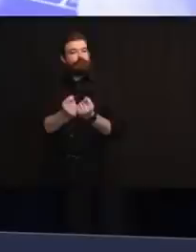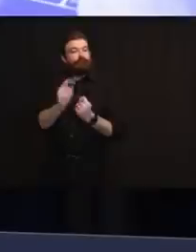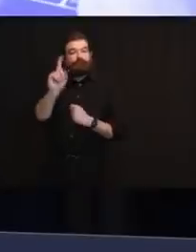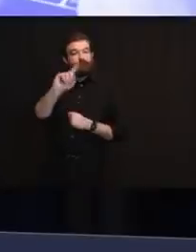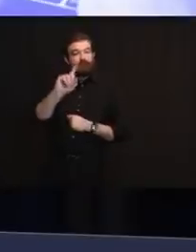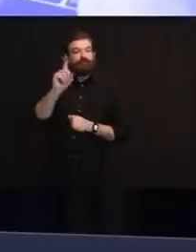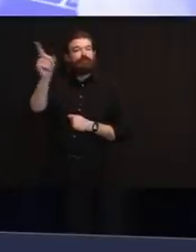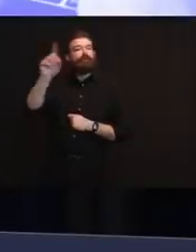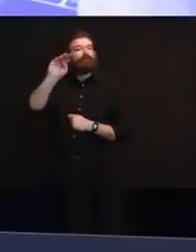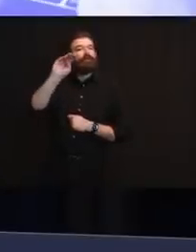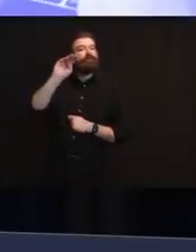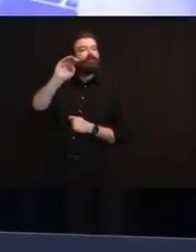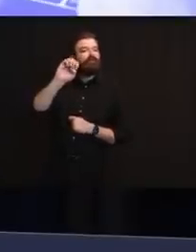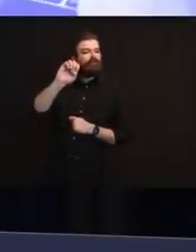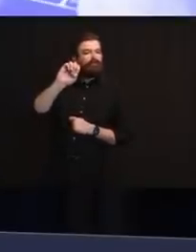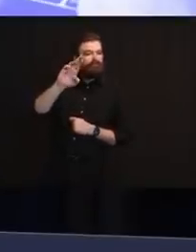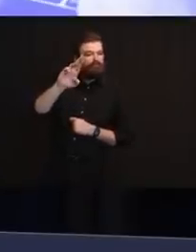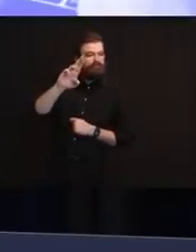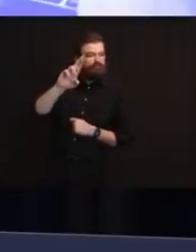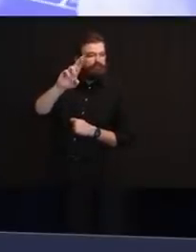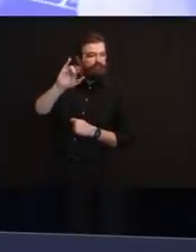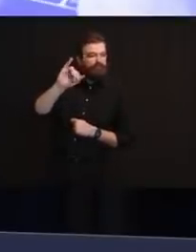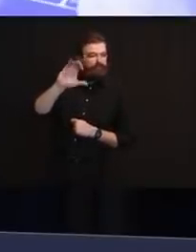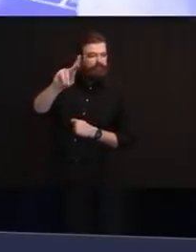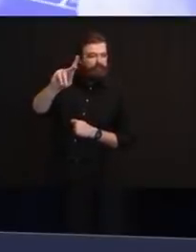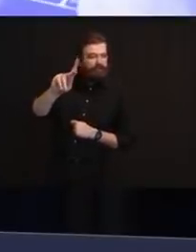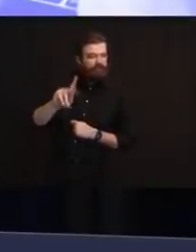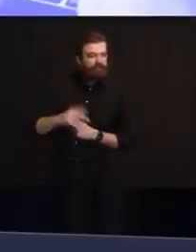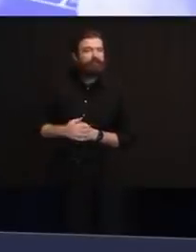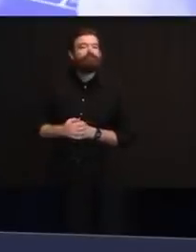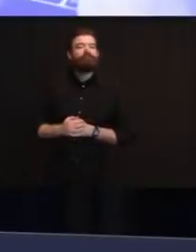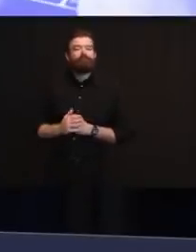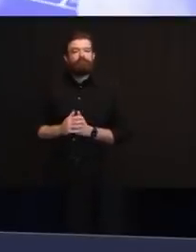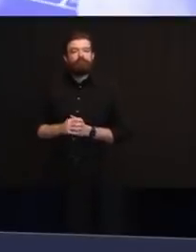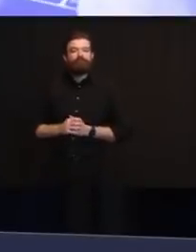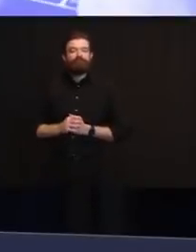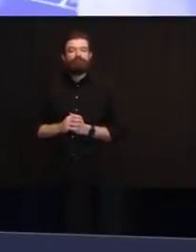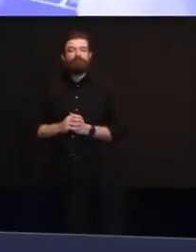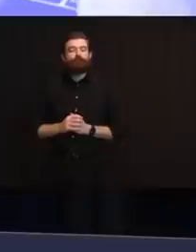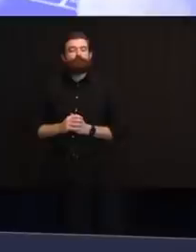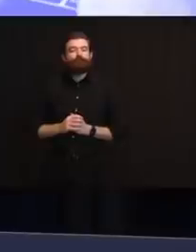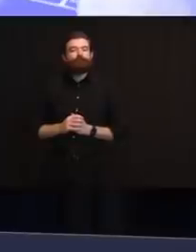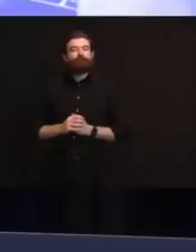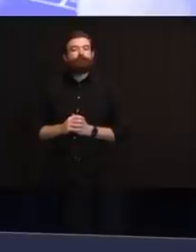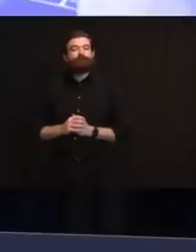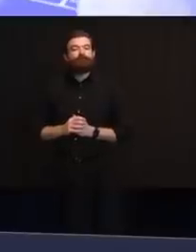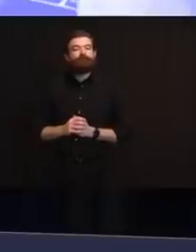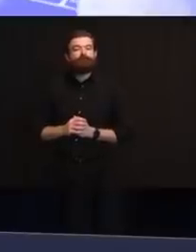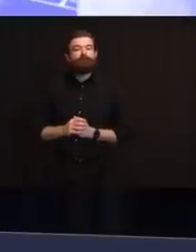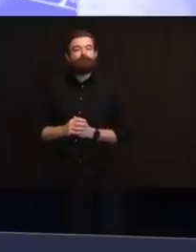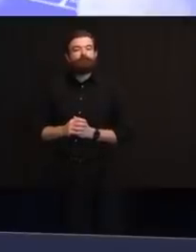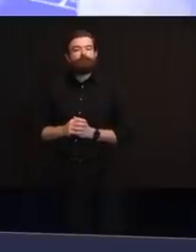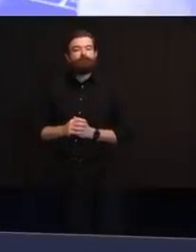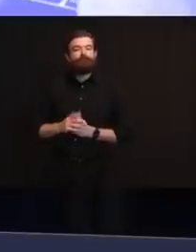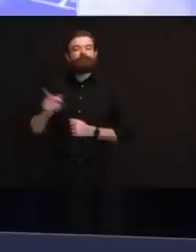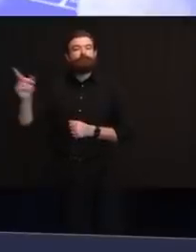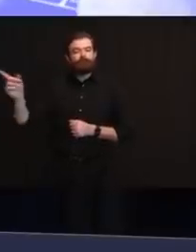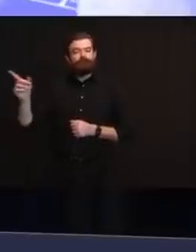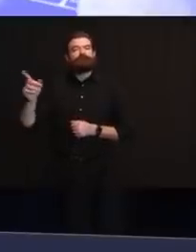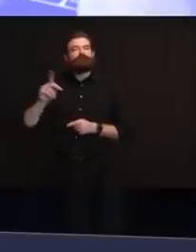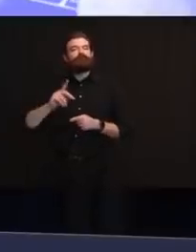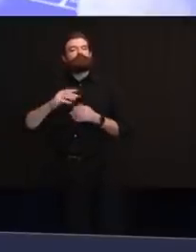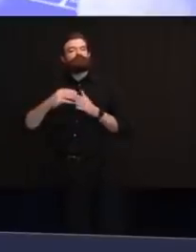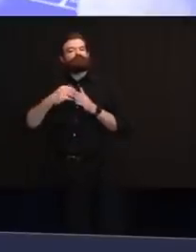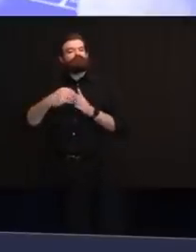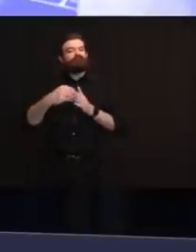our leader of our professional advisory committee that has been meeting weekly since March. He